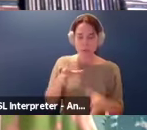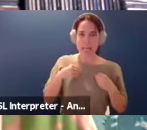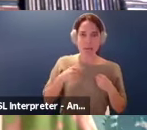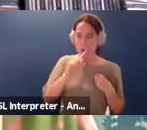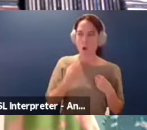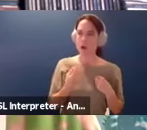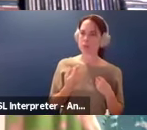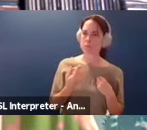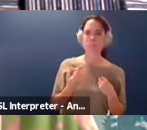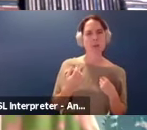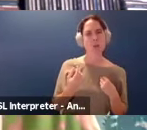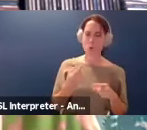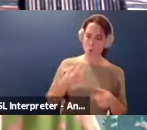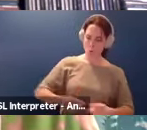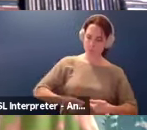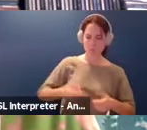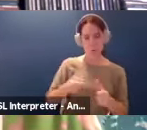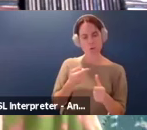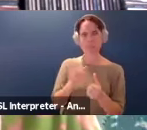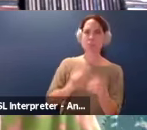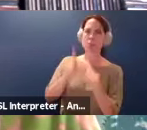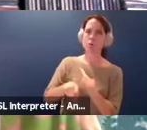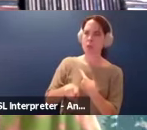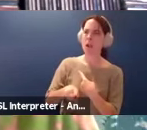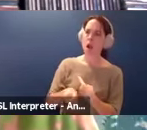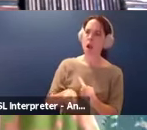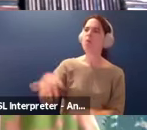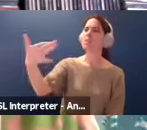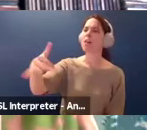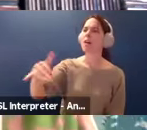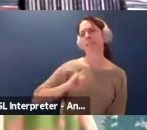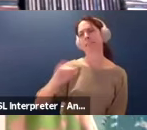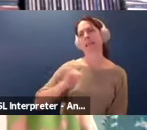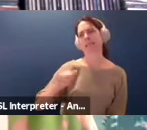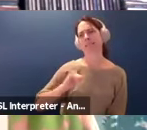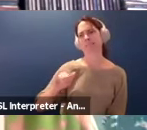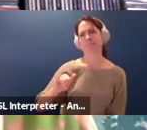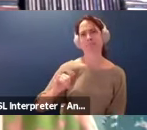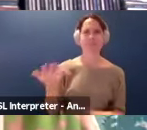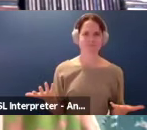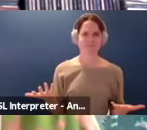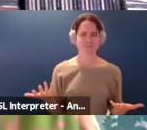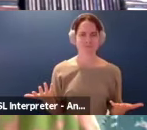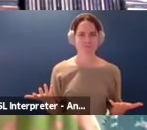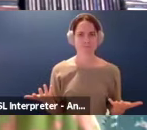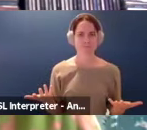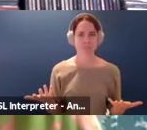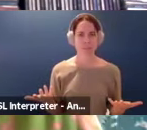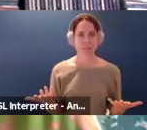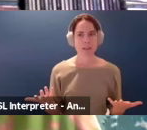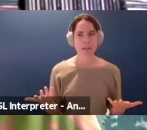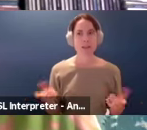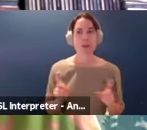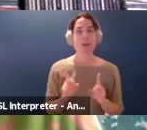or all lives matter those kind of comments um which brings me to the area of